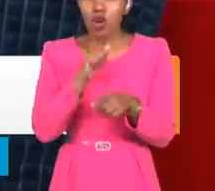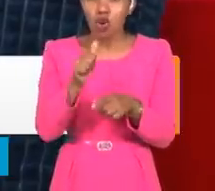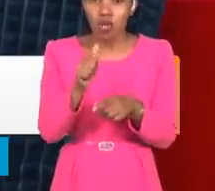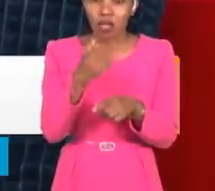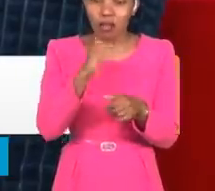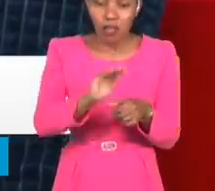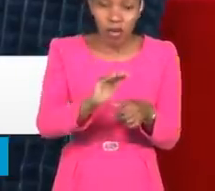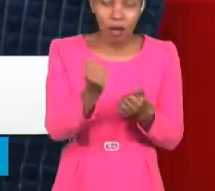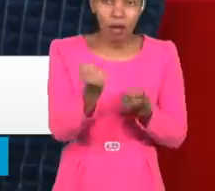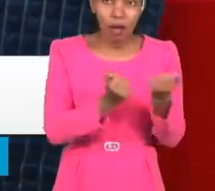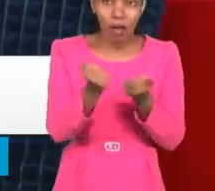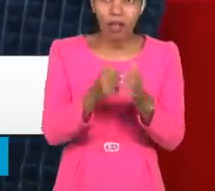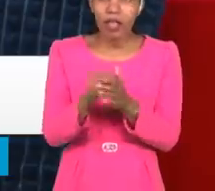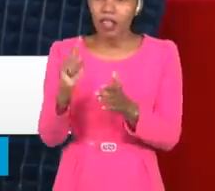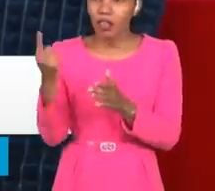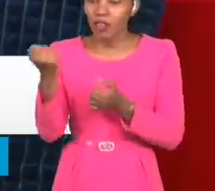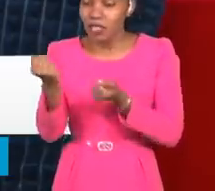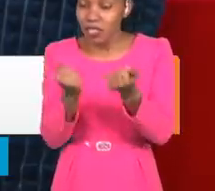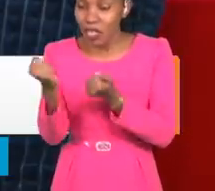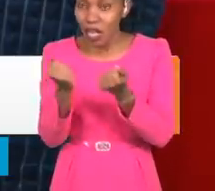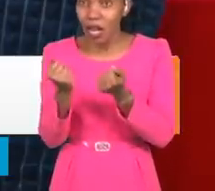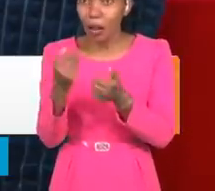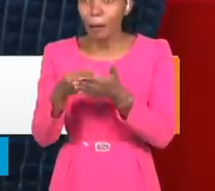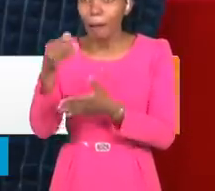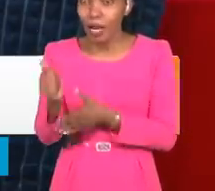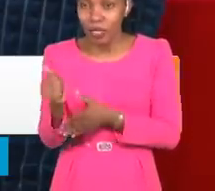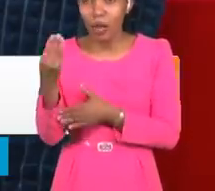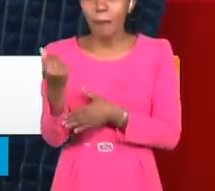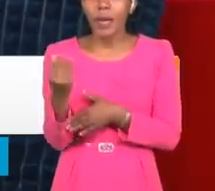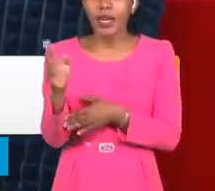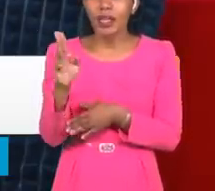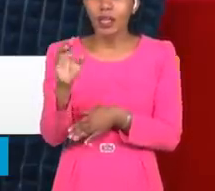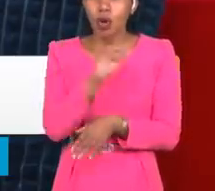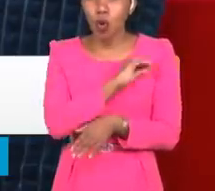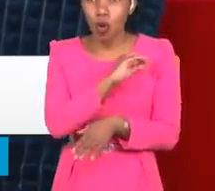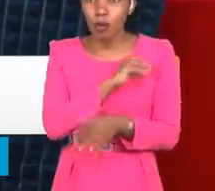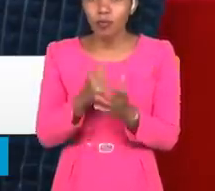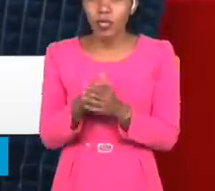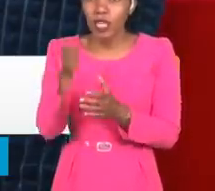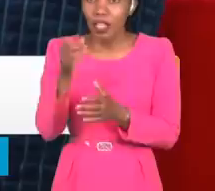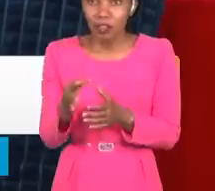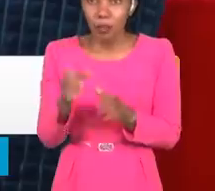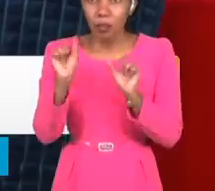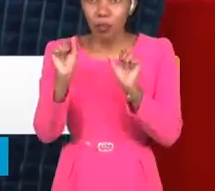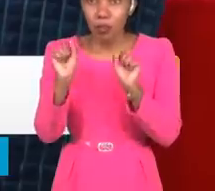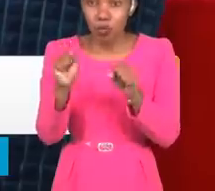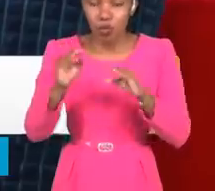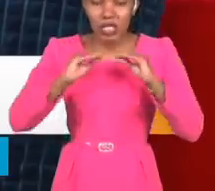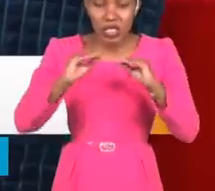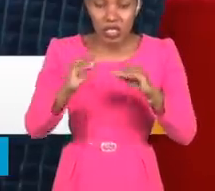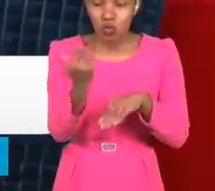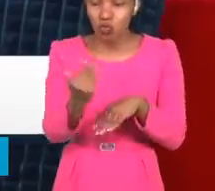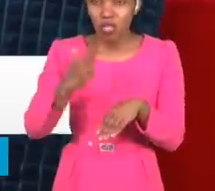car. So he drove, the first car he drove was bought with his own money. It's That's true. My husband. It's true that. So if we could, what you are saying, teach our